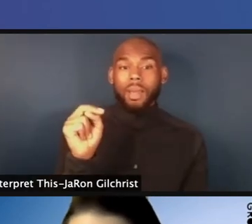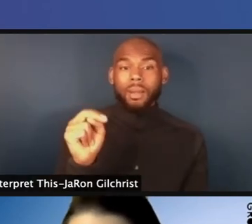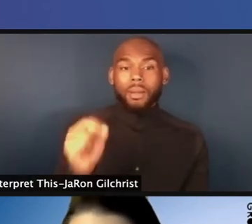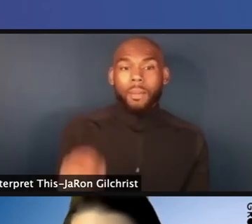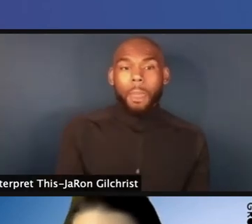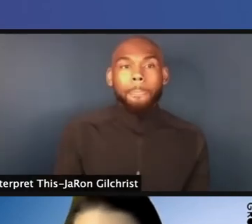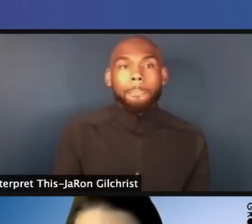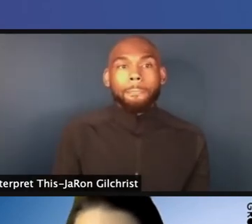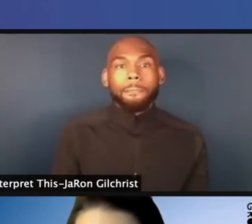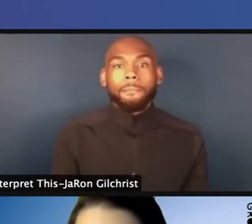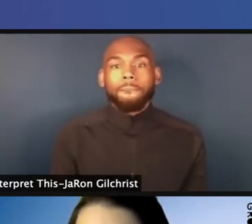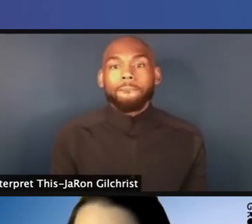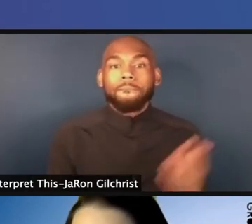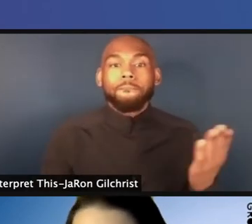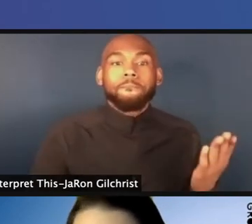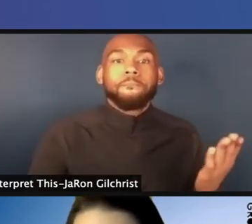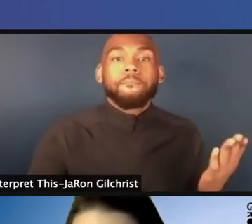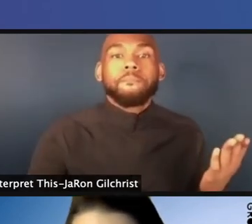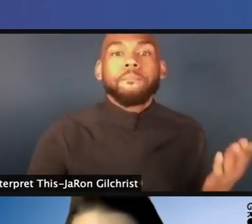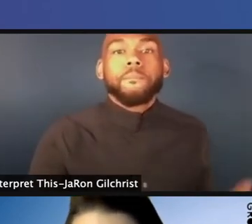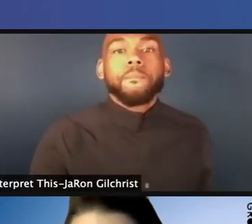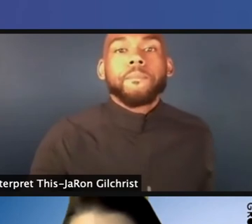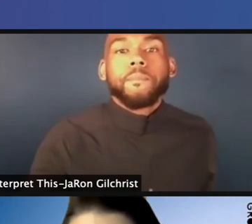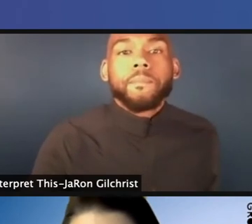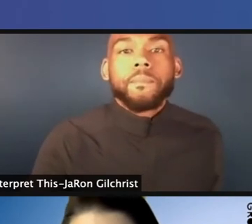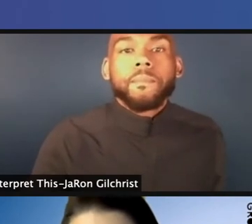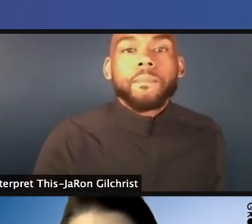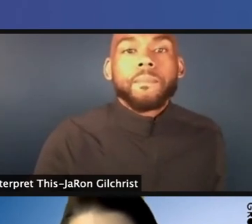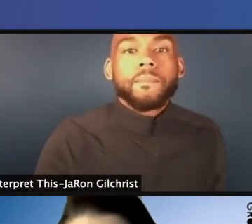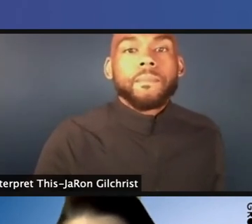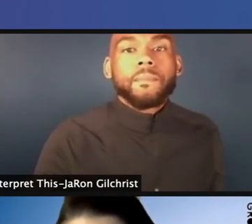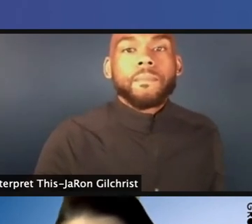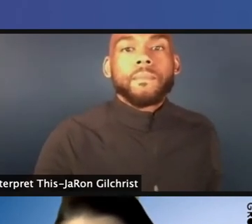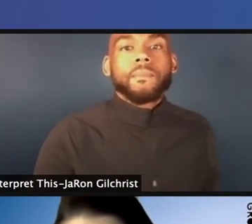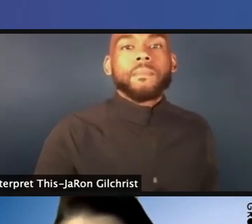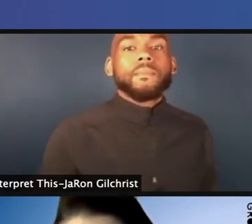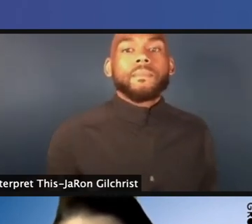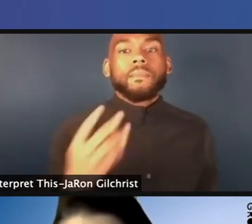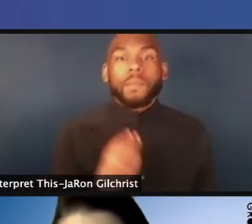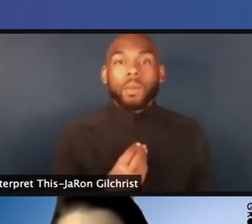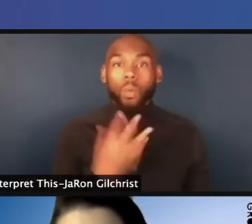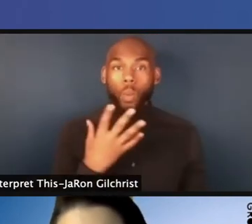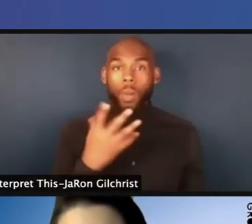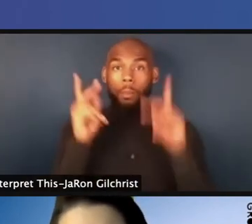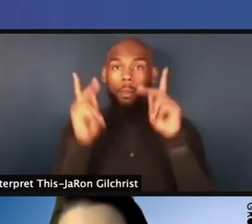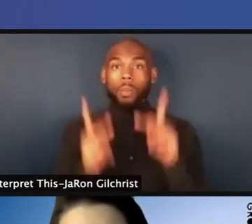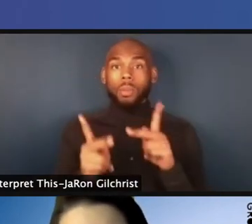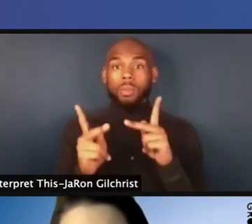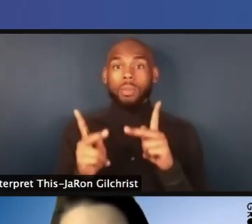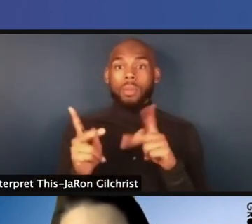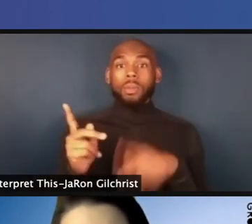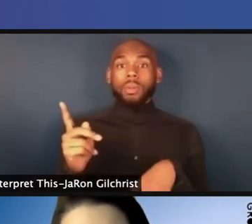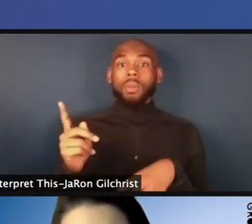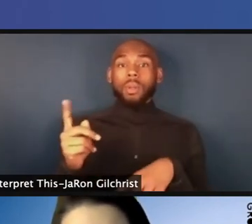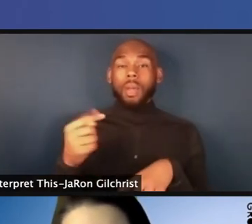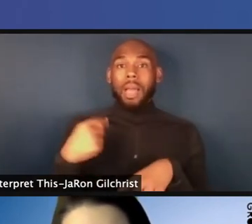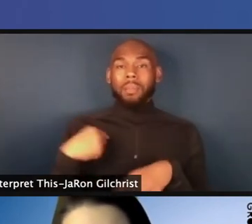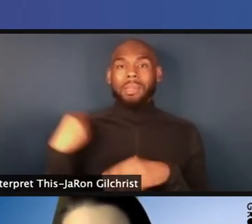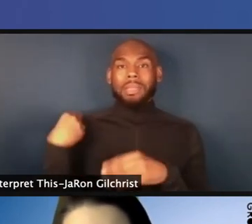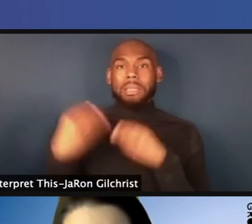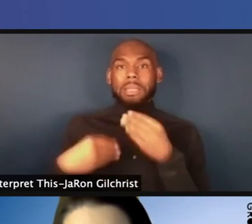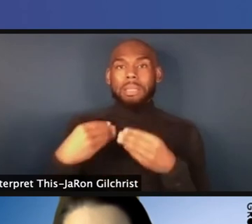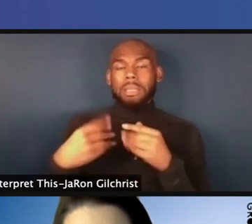Yeah. I just, as a white person, as a person who is descended from a settler legacy in